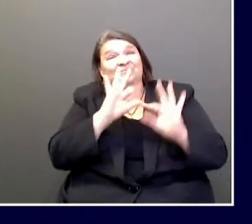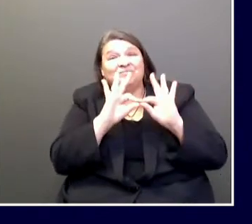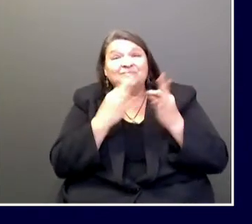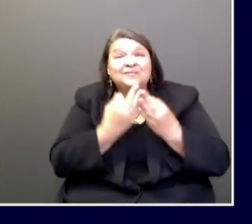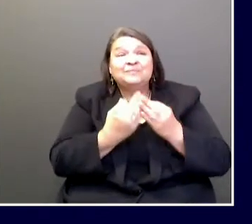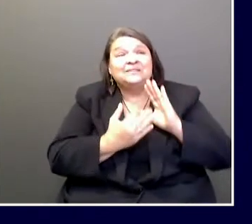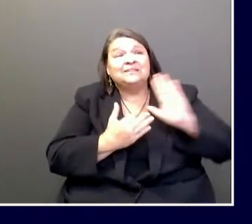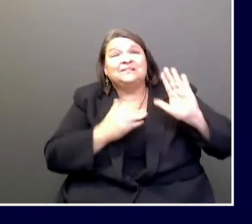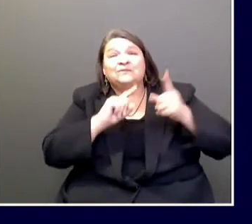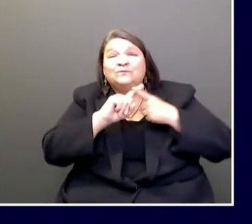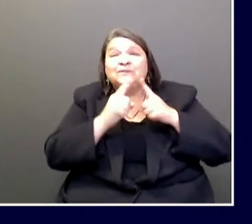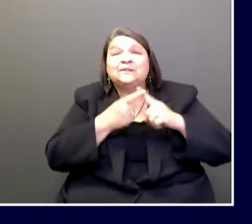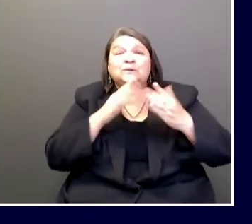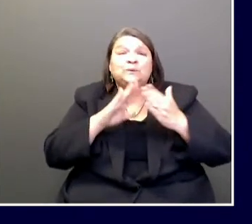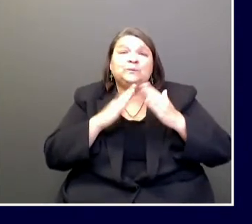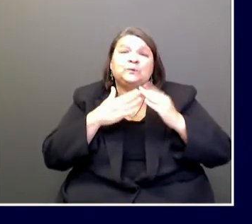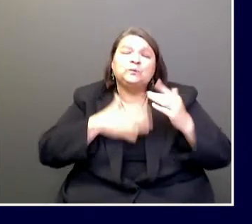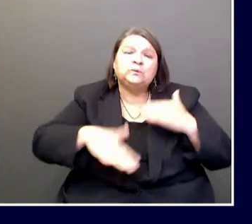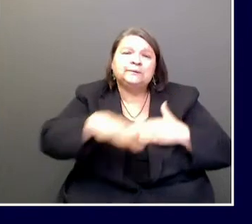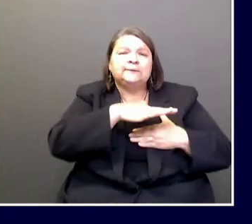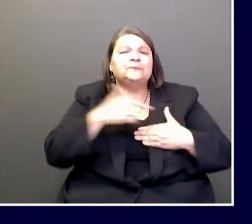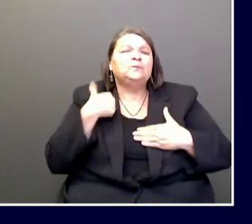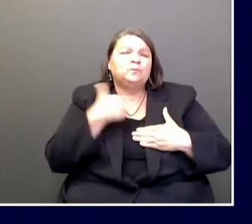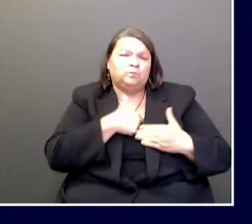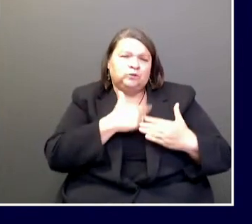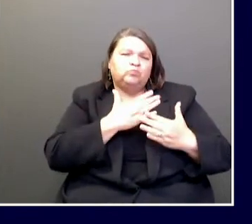our deepest condolences during this time of grief.